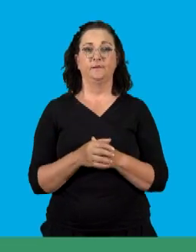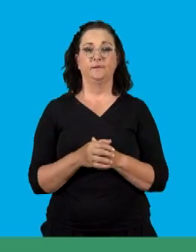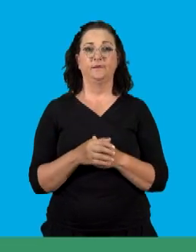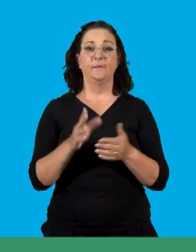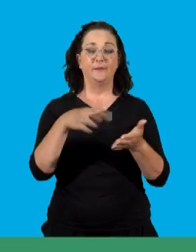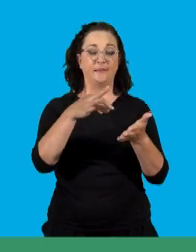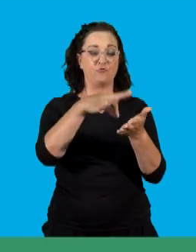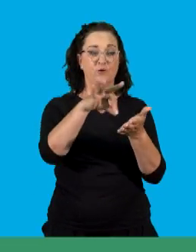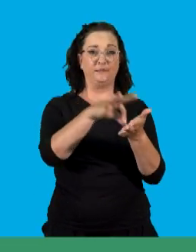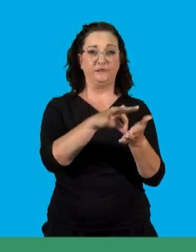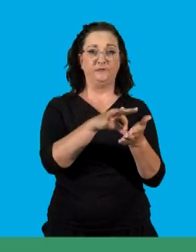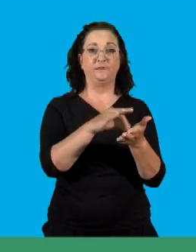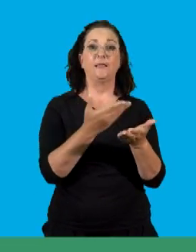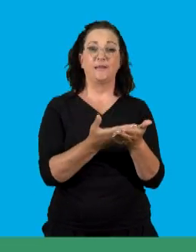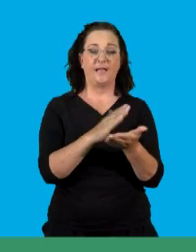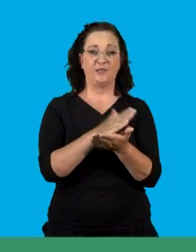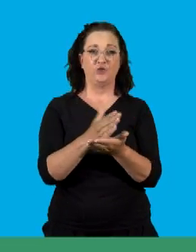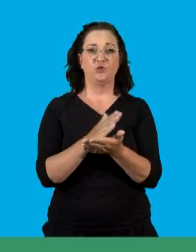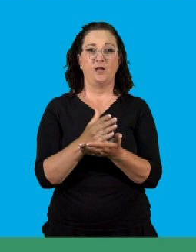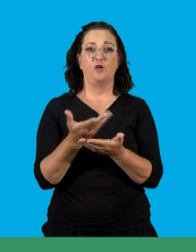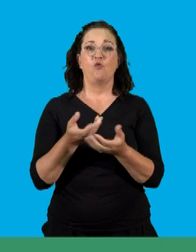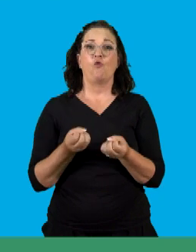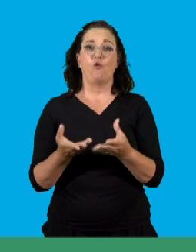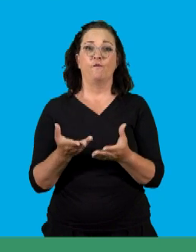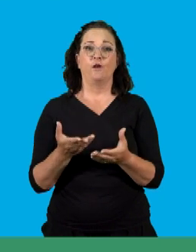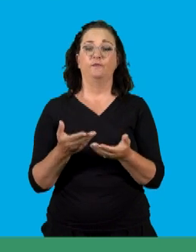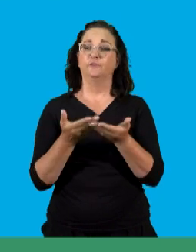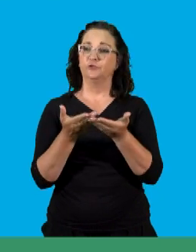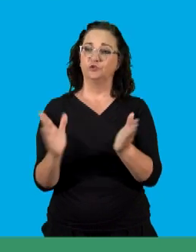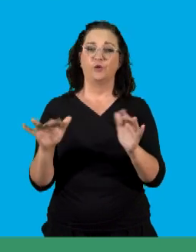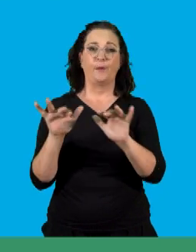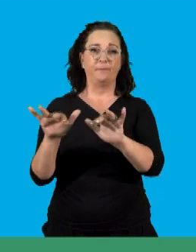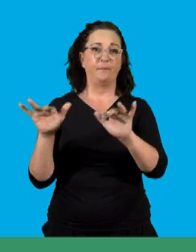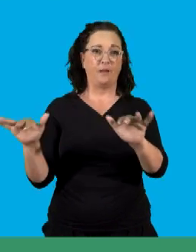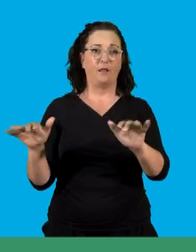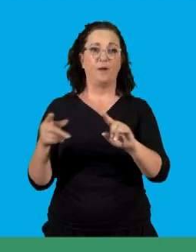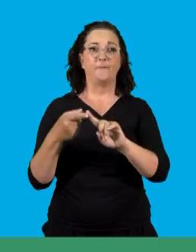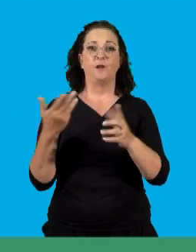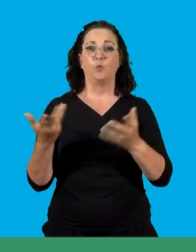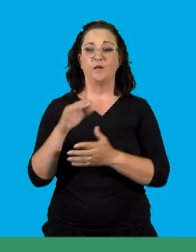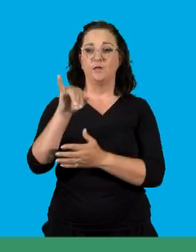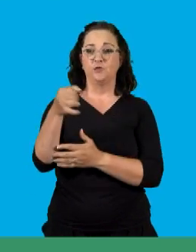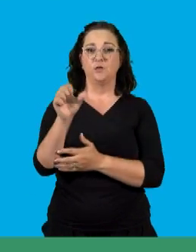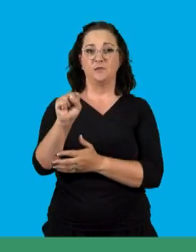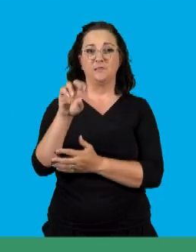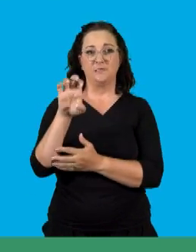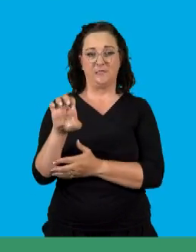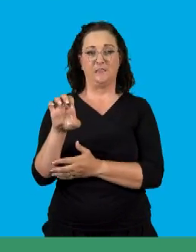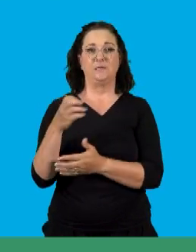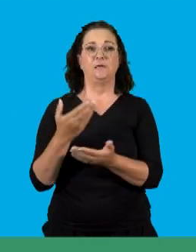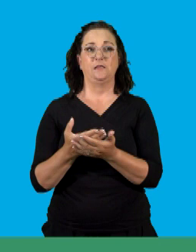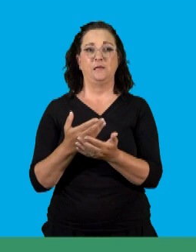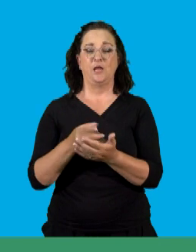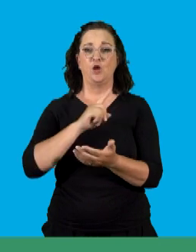that is registered to offer shares and stocks to the general public through the JSE in order to